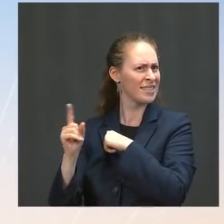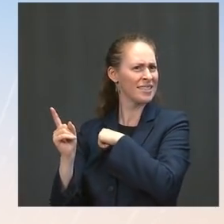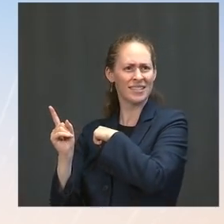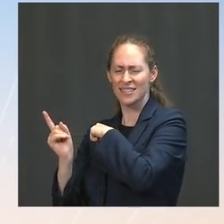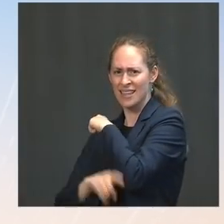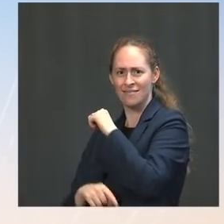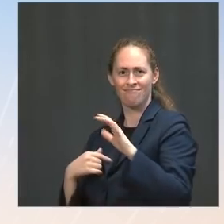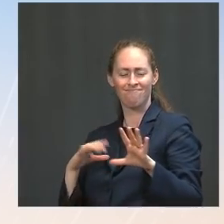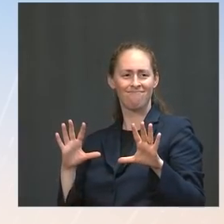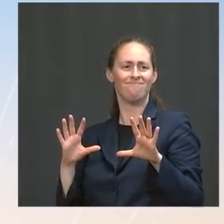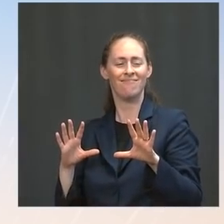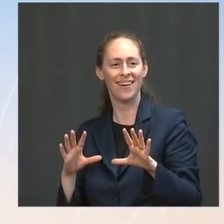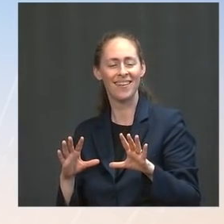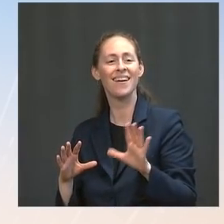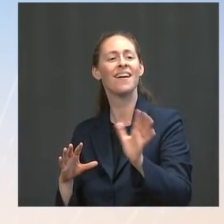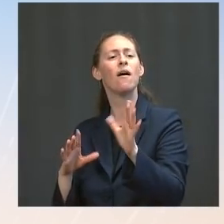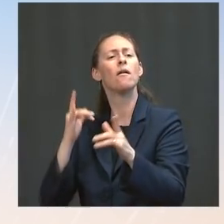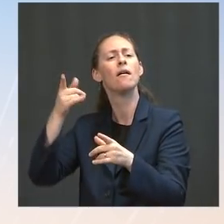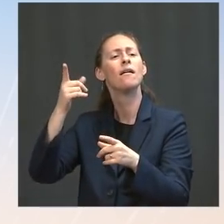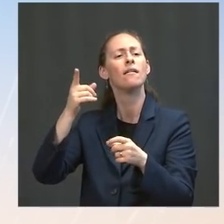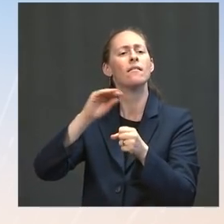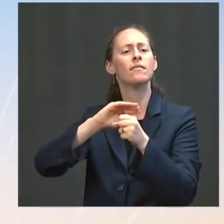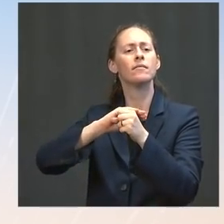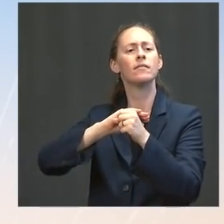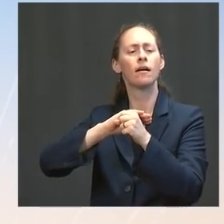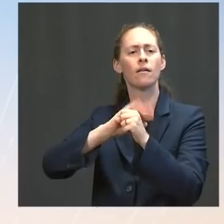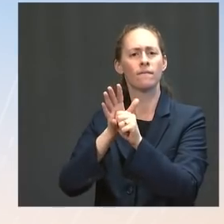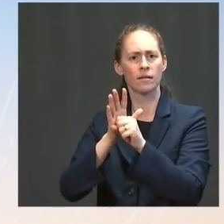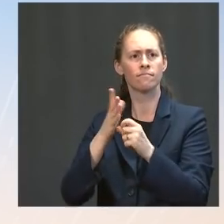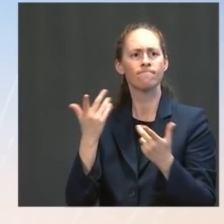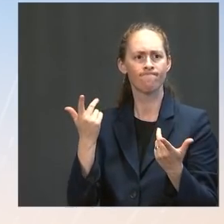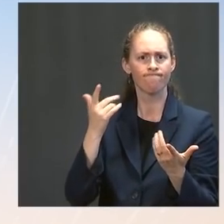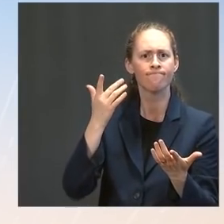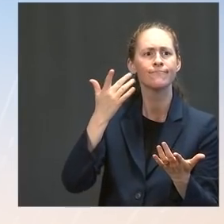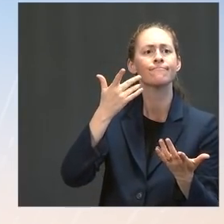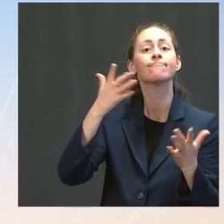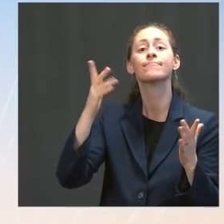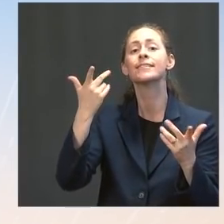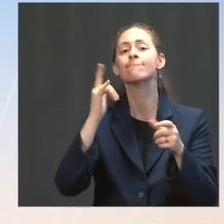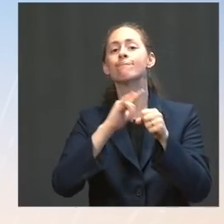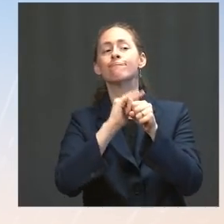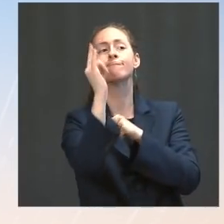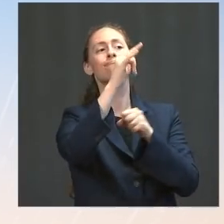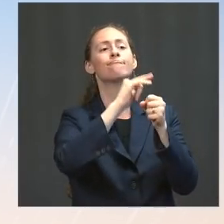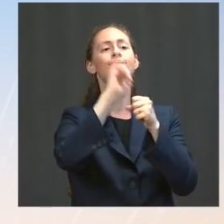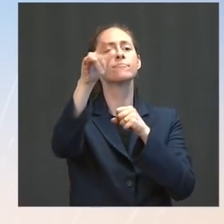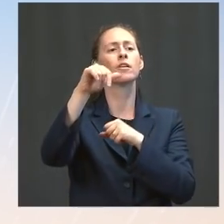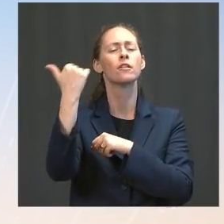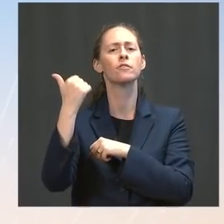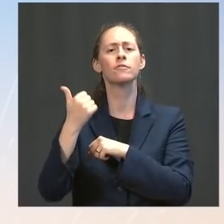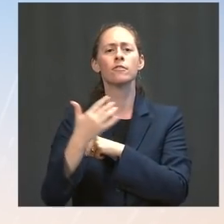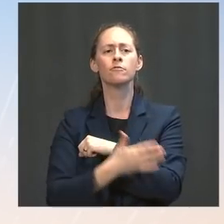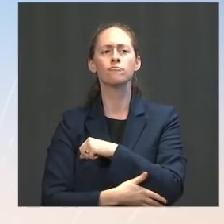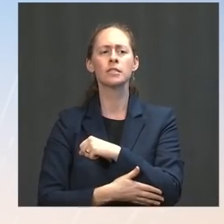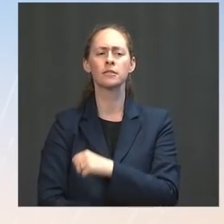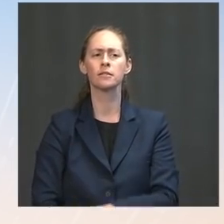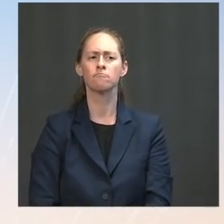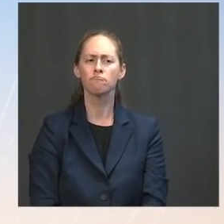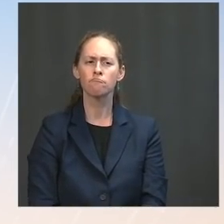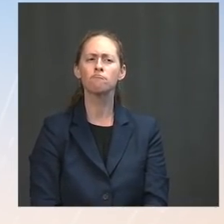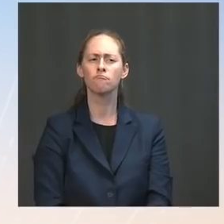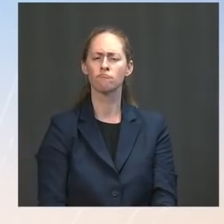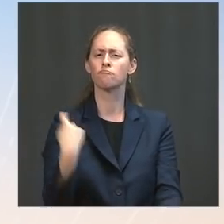for the delay of these billions of dollars not getting out? Is it at the state and local level, or is there red tape at the federal level, or is it a